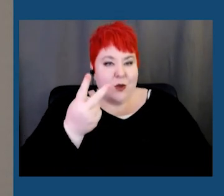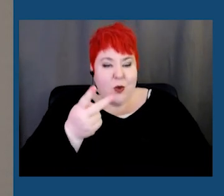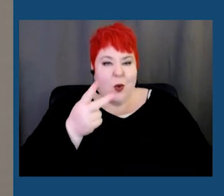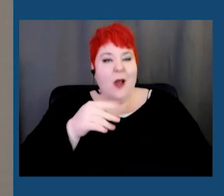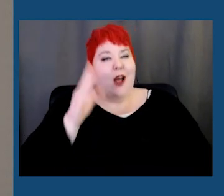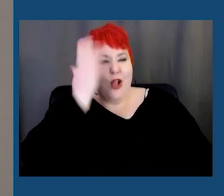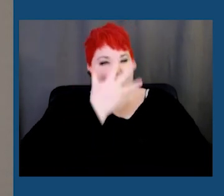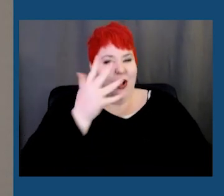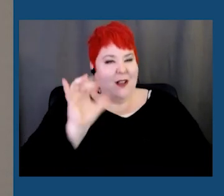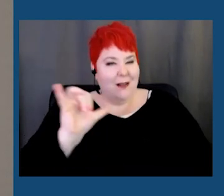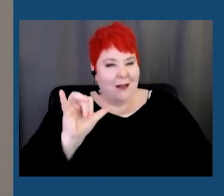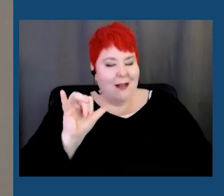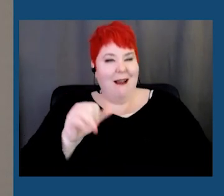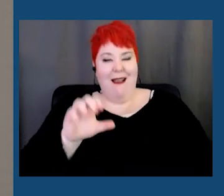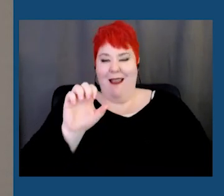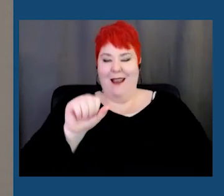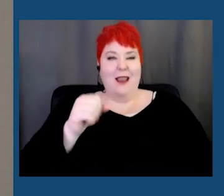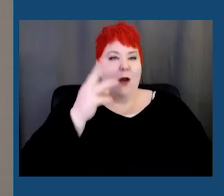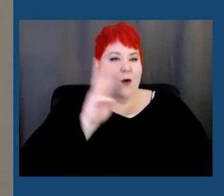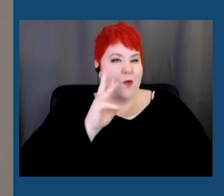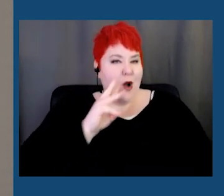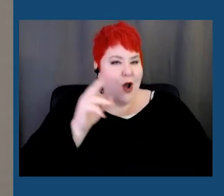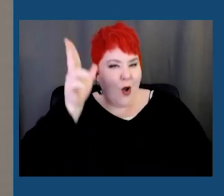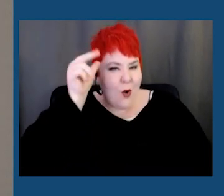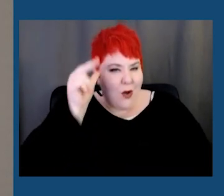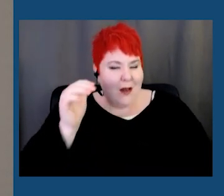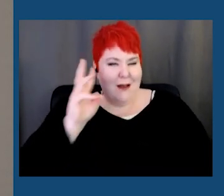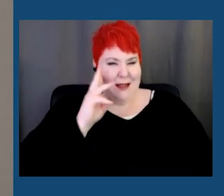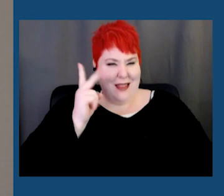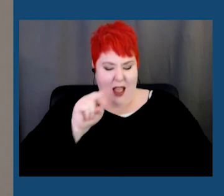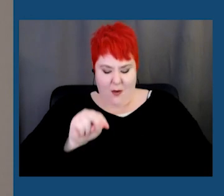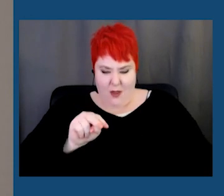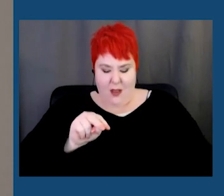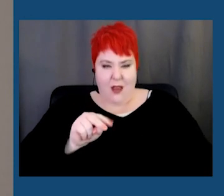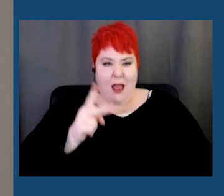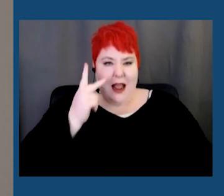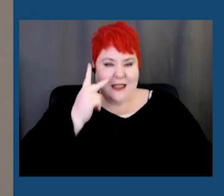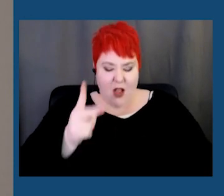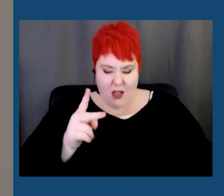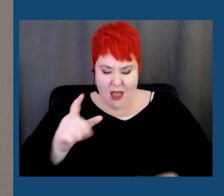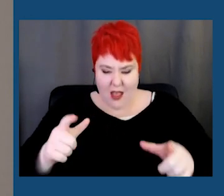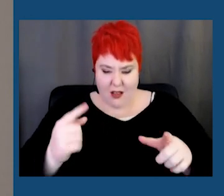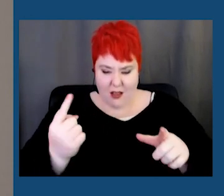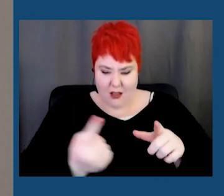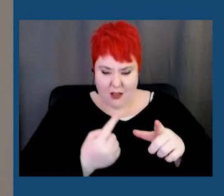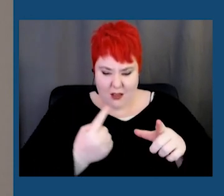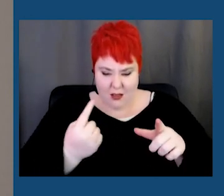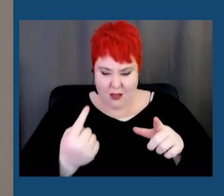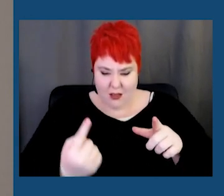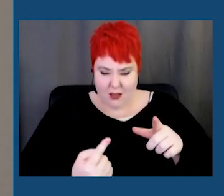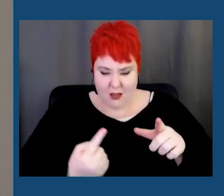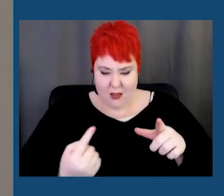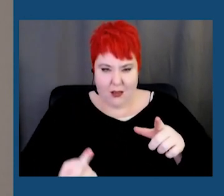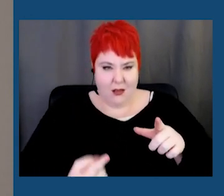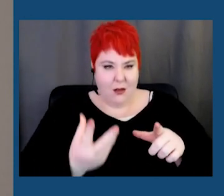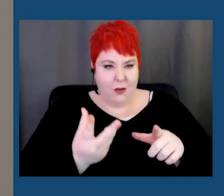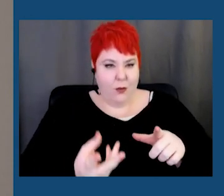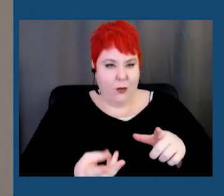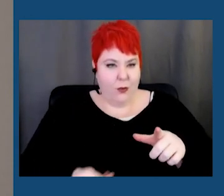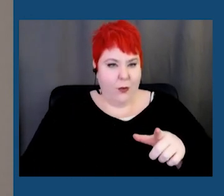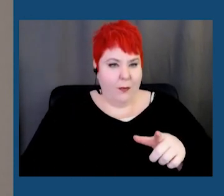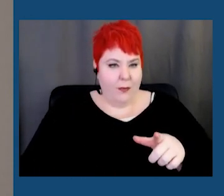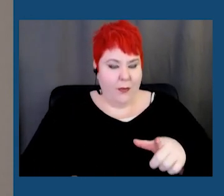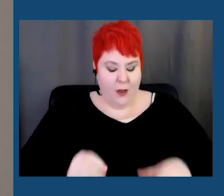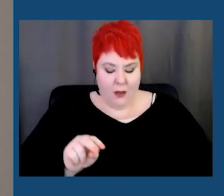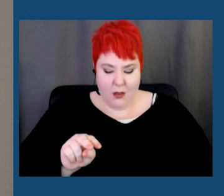Shocked, I looked at how the drain slowly swallowed it, and it went down in circles, spinning flat. I felt a sense of